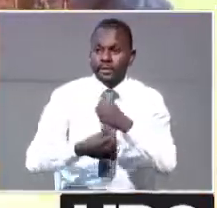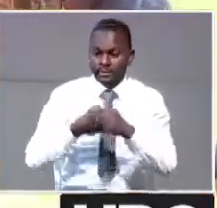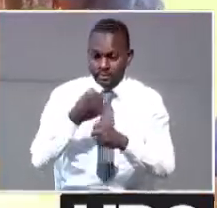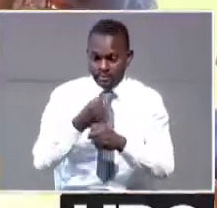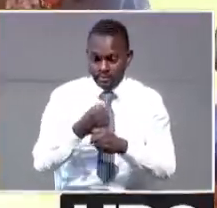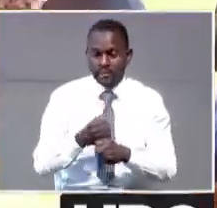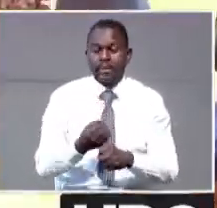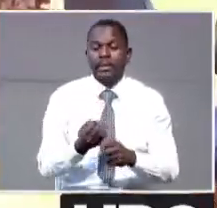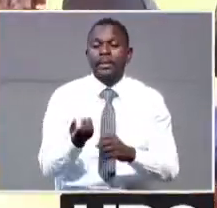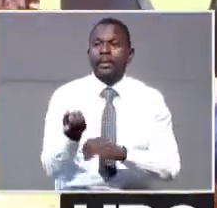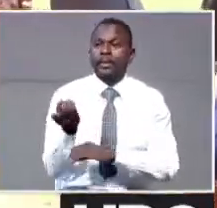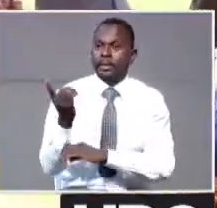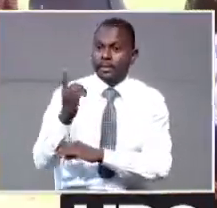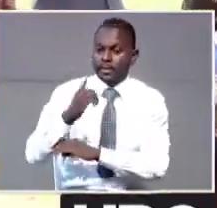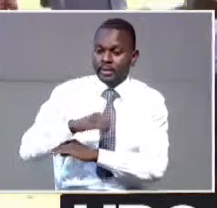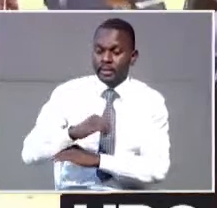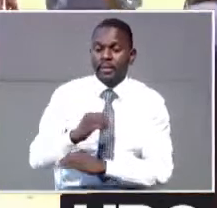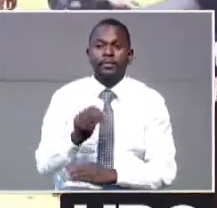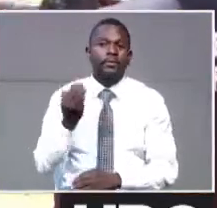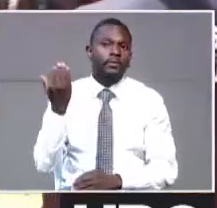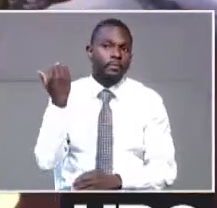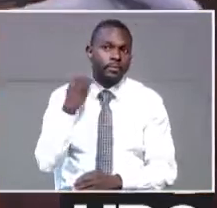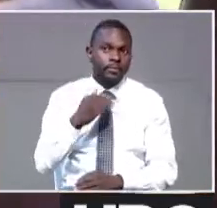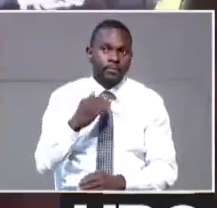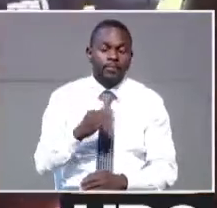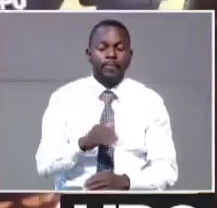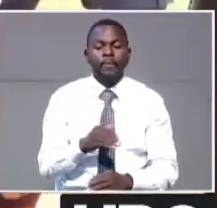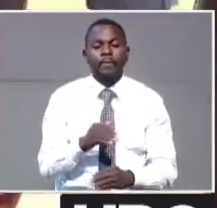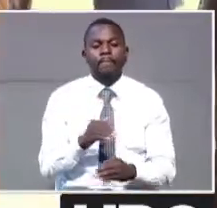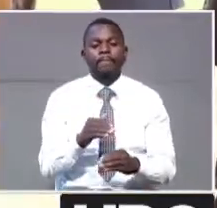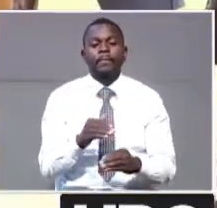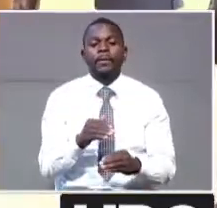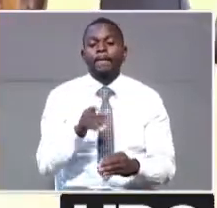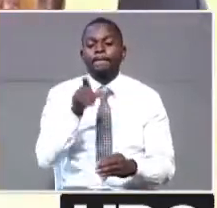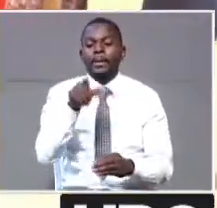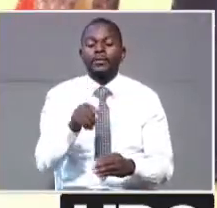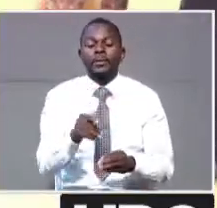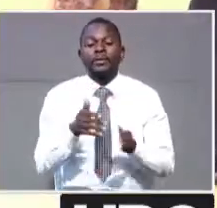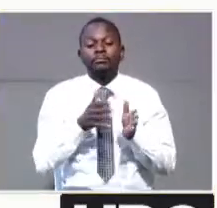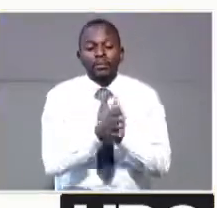the day Bishop Hannington was murdered. Somebody had told Mwanga